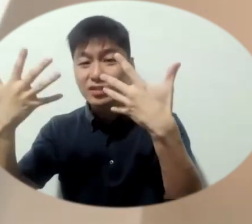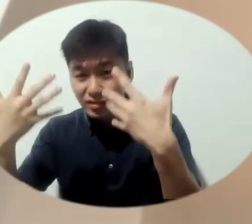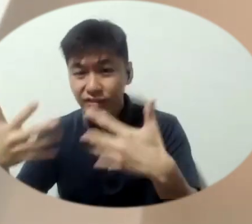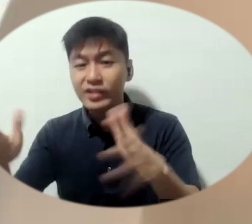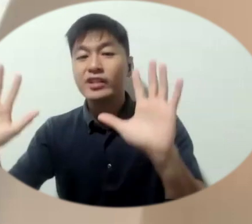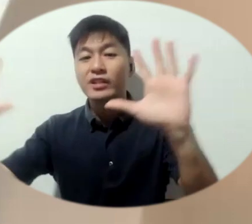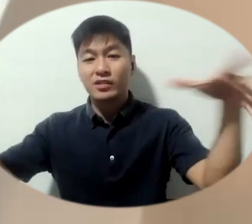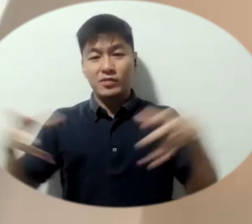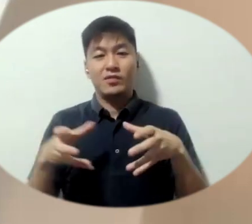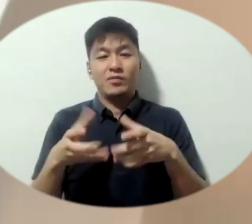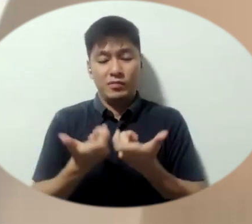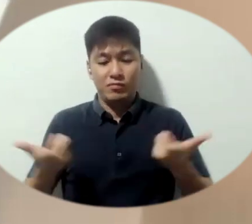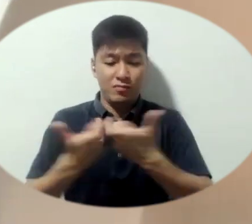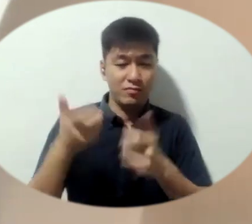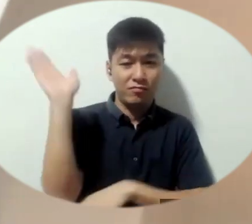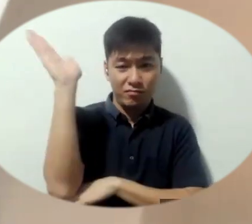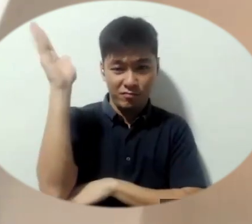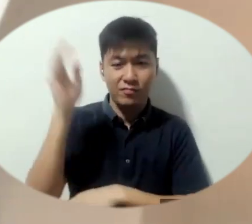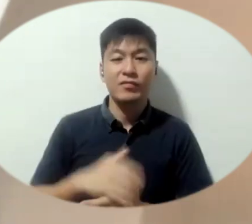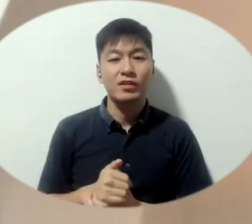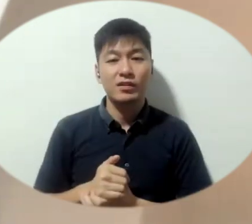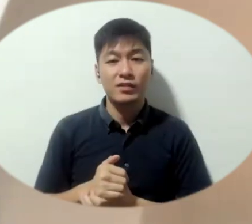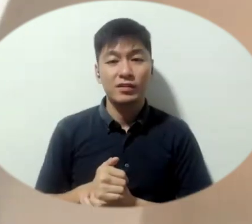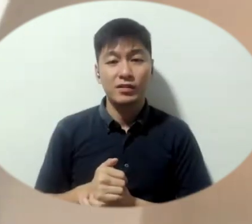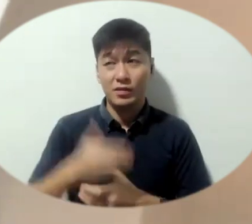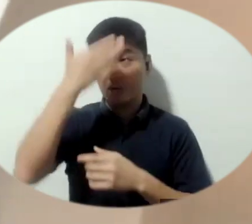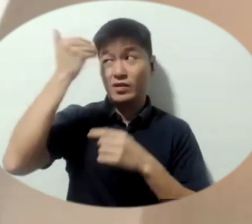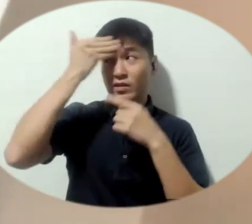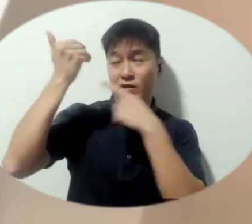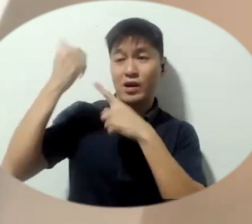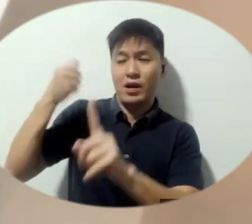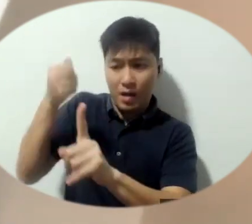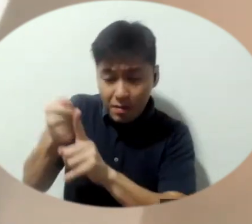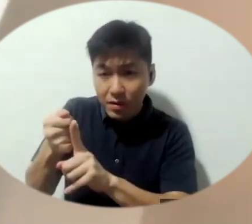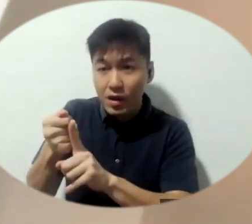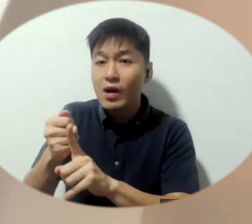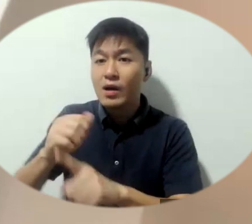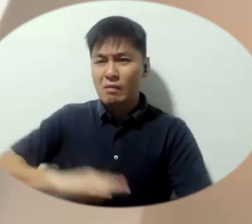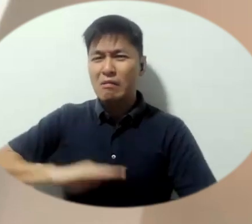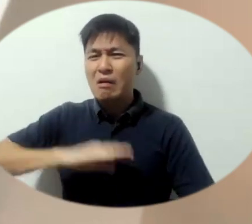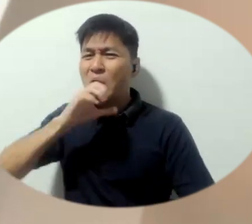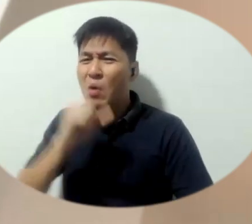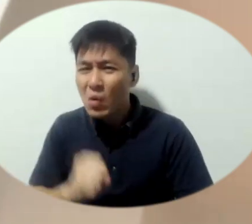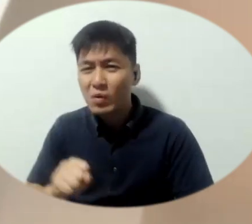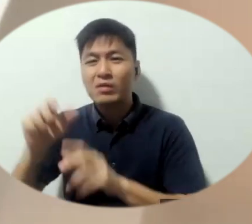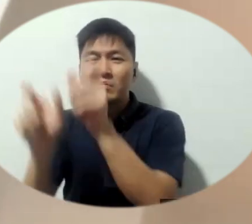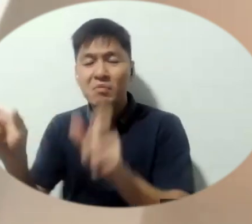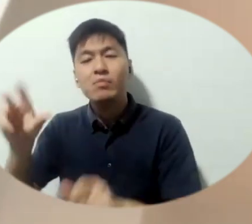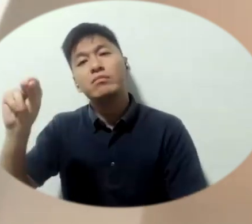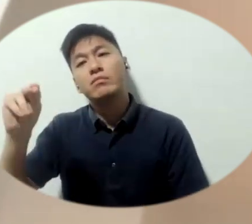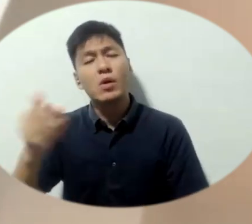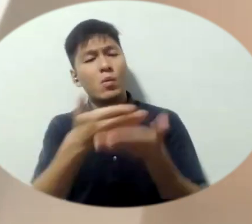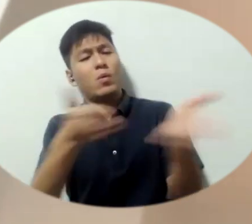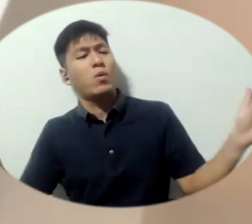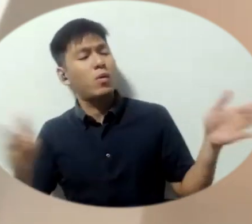not old people matter. This is everyone's matter in a society. Dementia is a pressing and urgent issue,